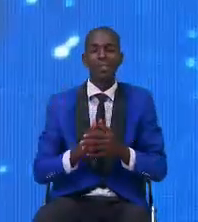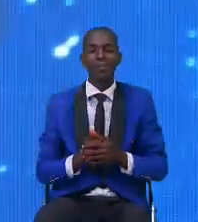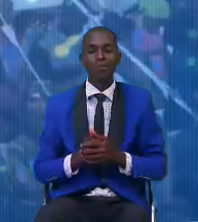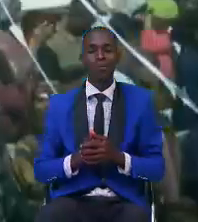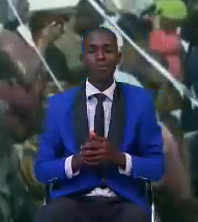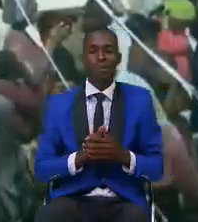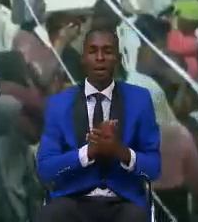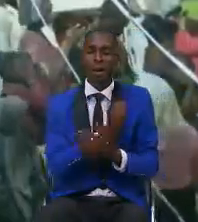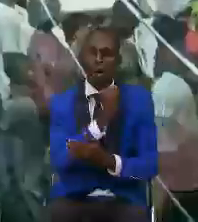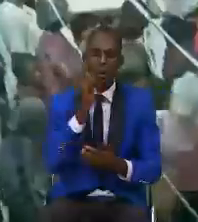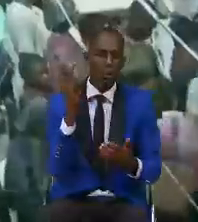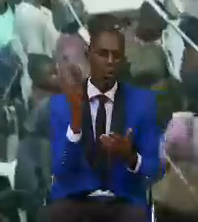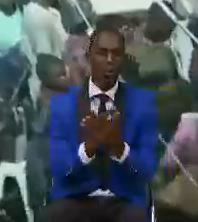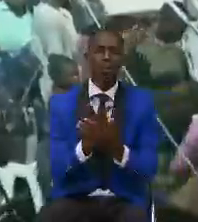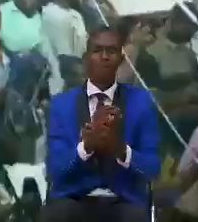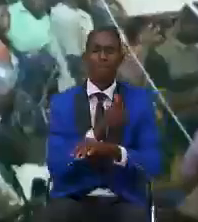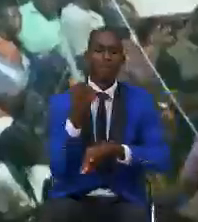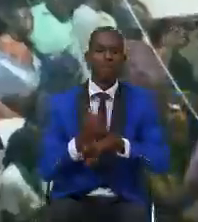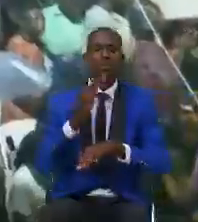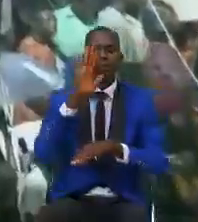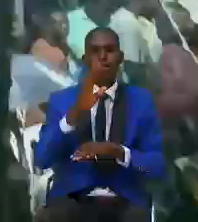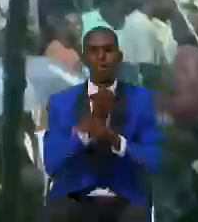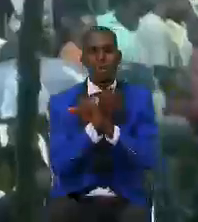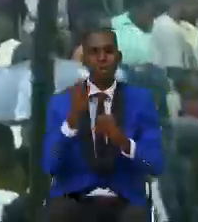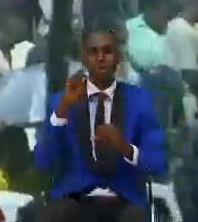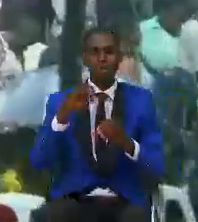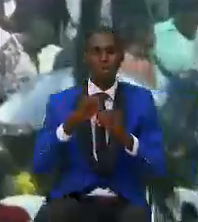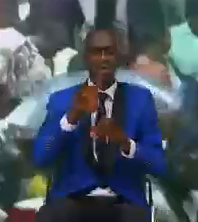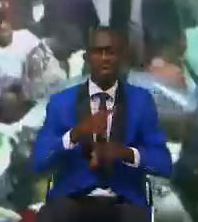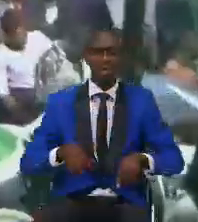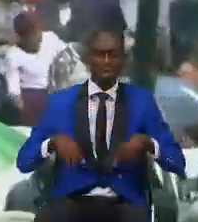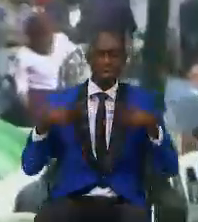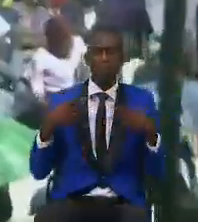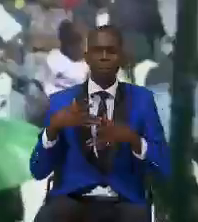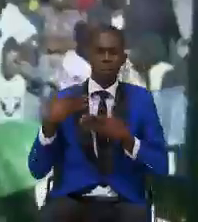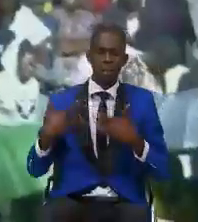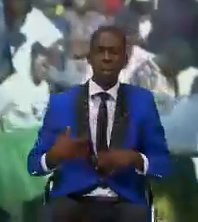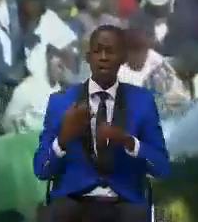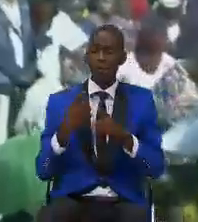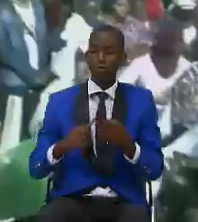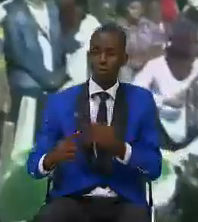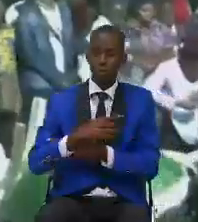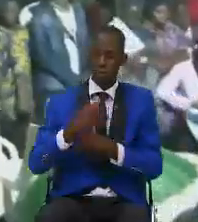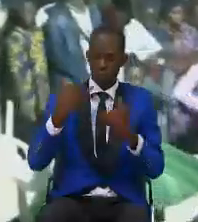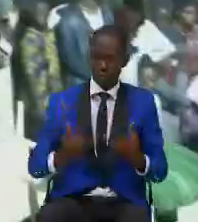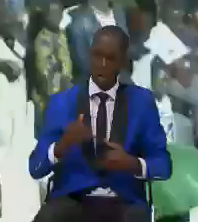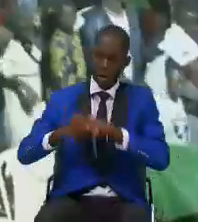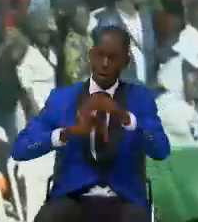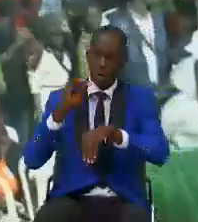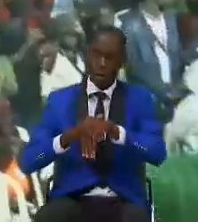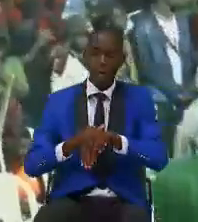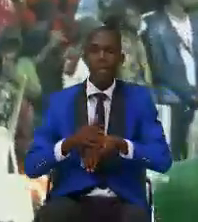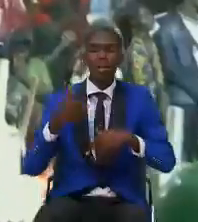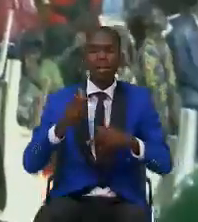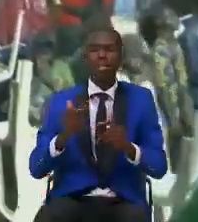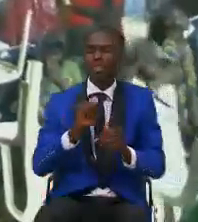in Jesus' name. Confirm your salvation in their hearts, in their lives. And from